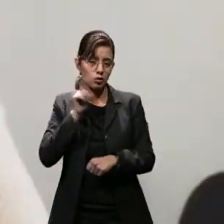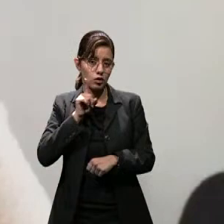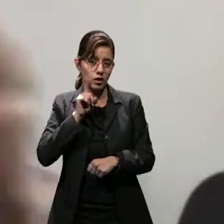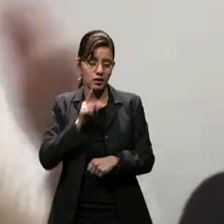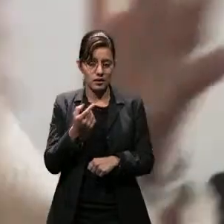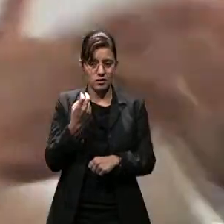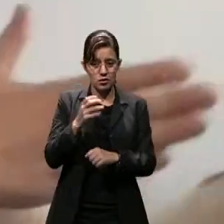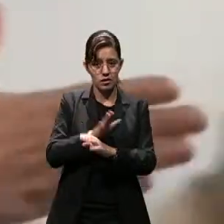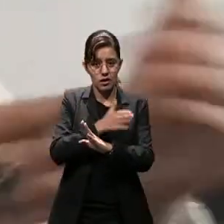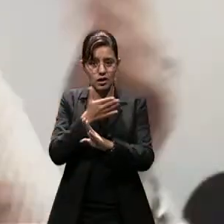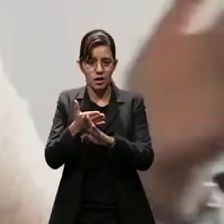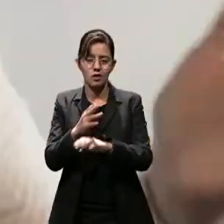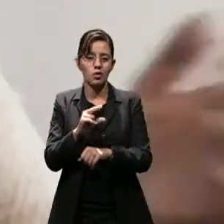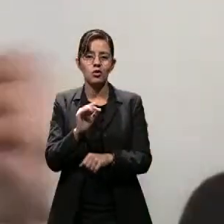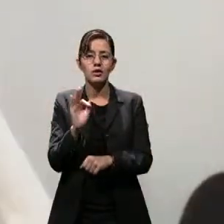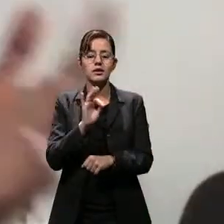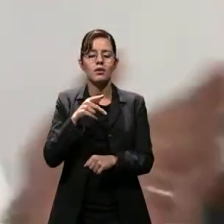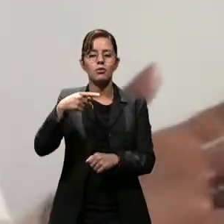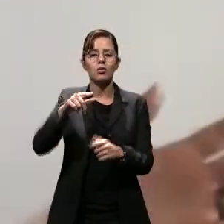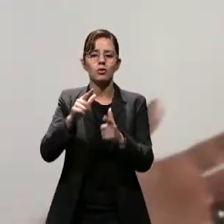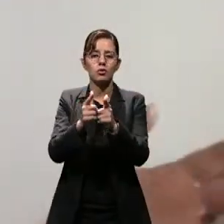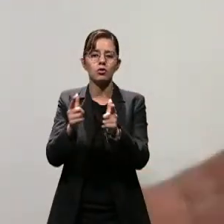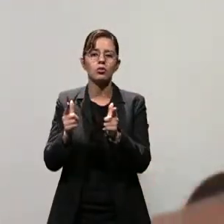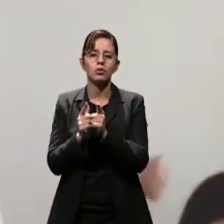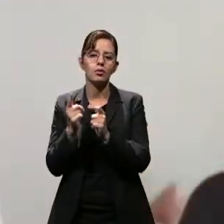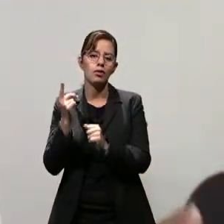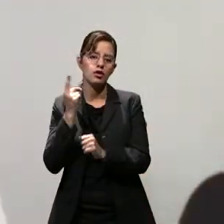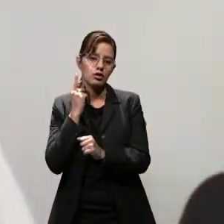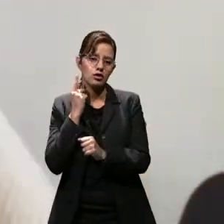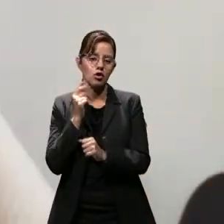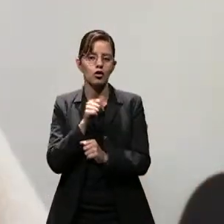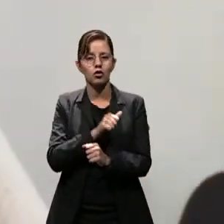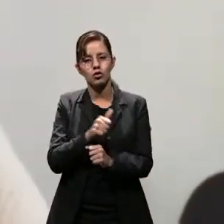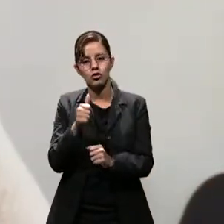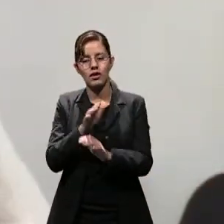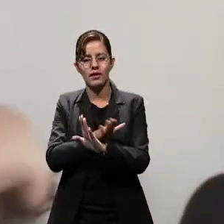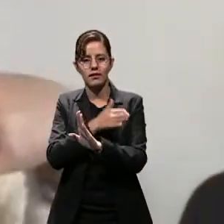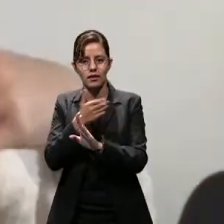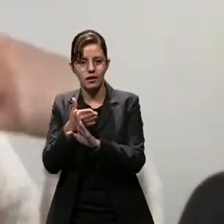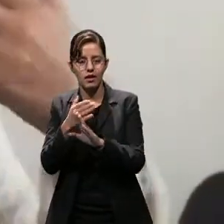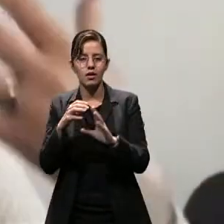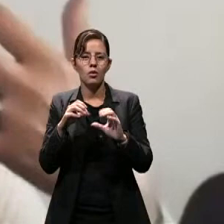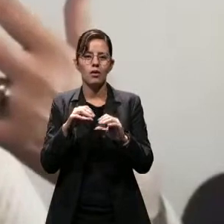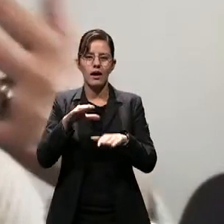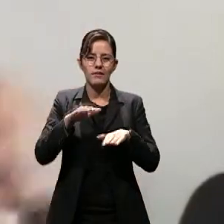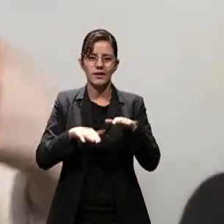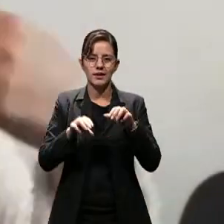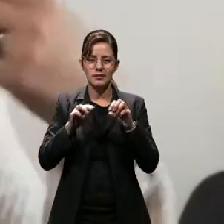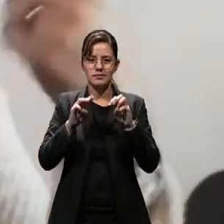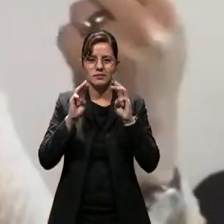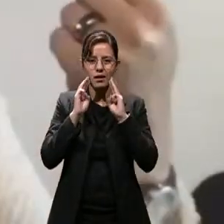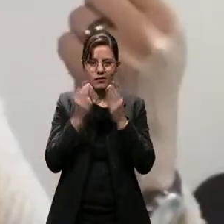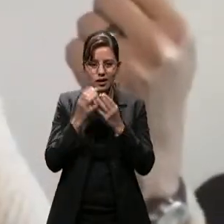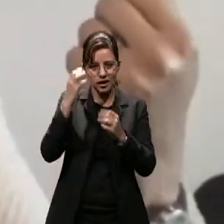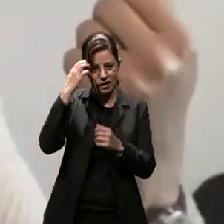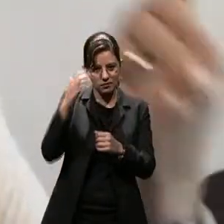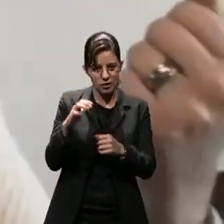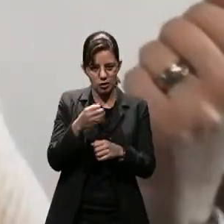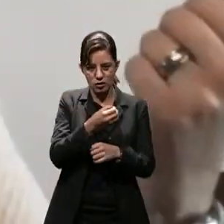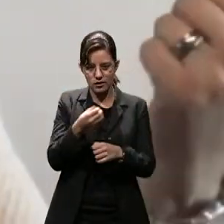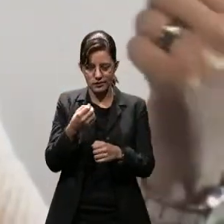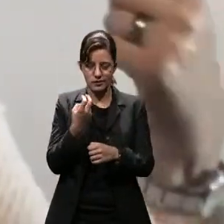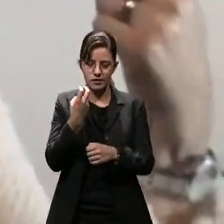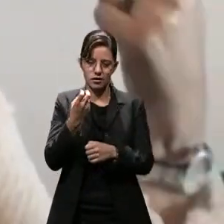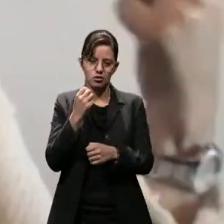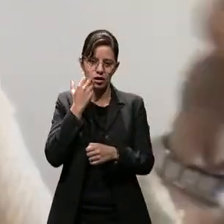are part of the political party that is the opposition, etc. I mean, even